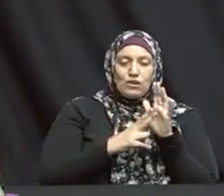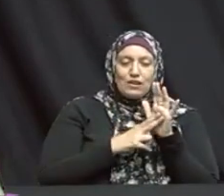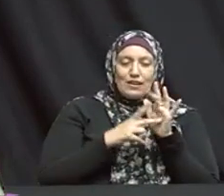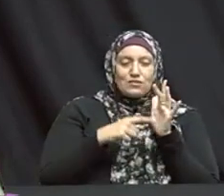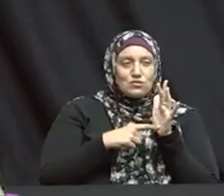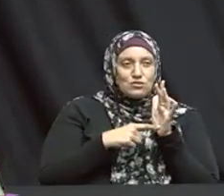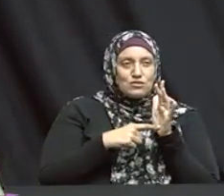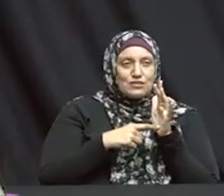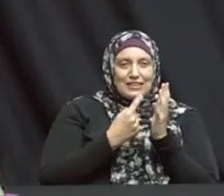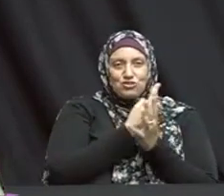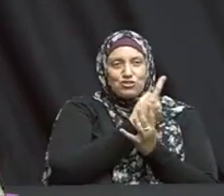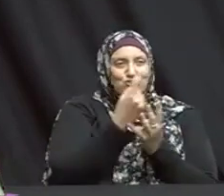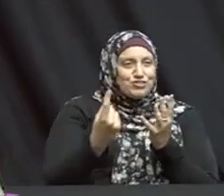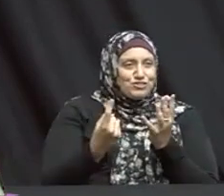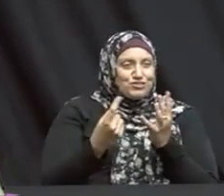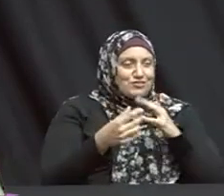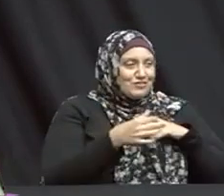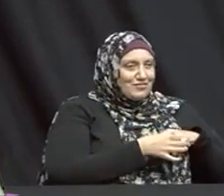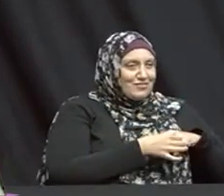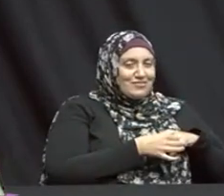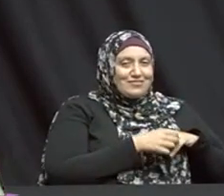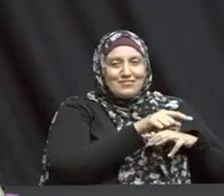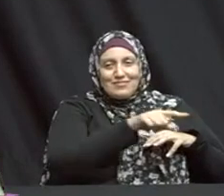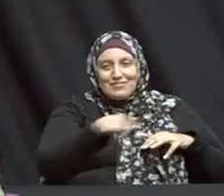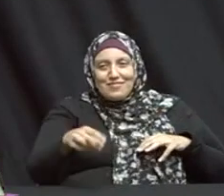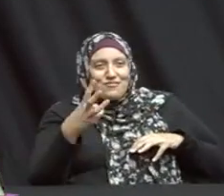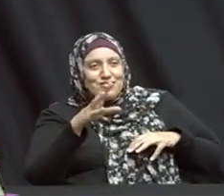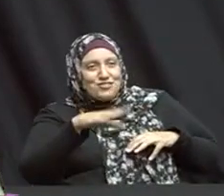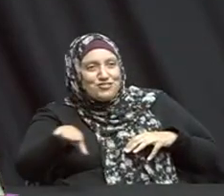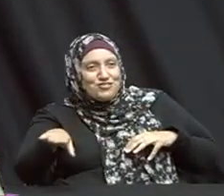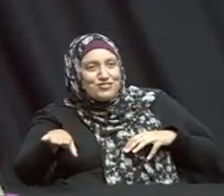the spouse, X number of units to the son, X number